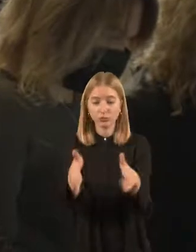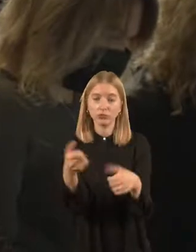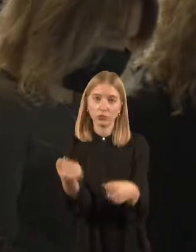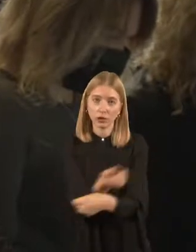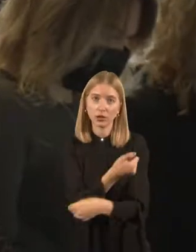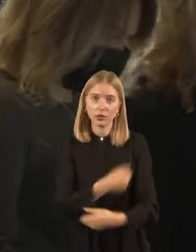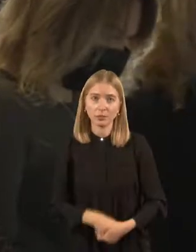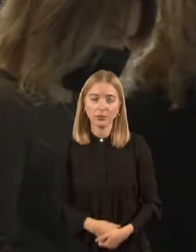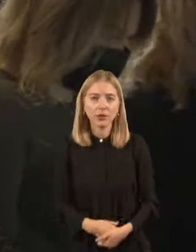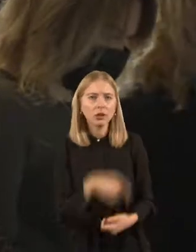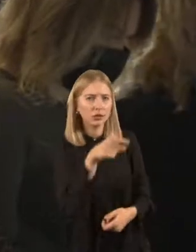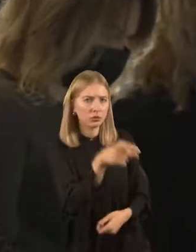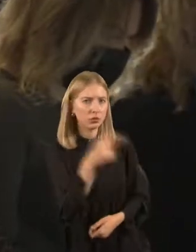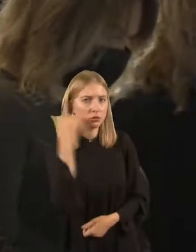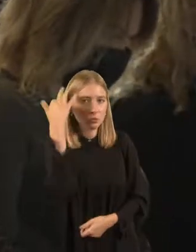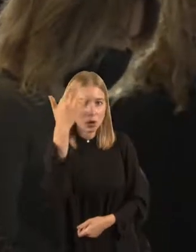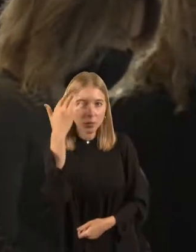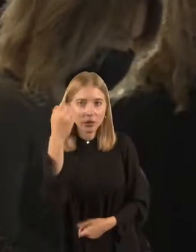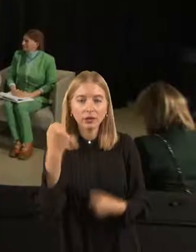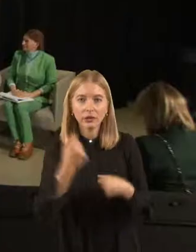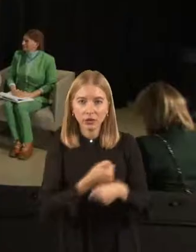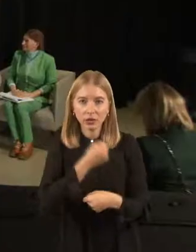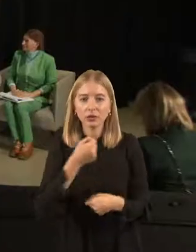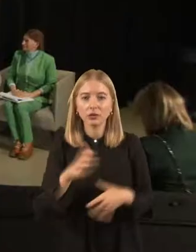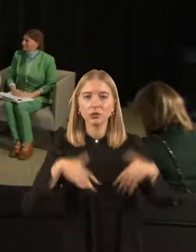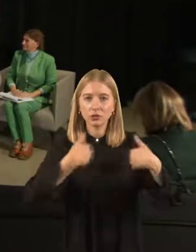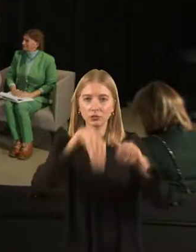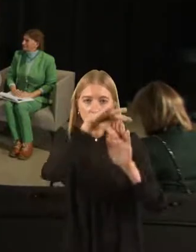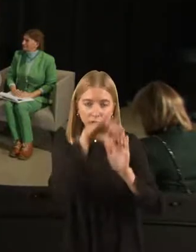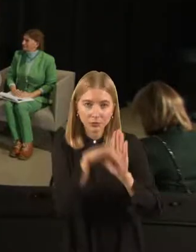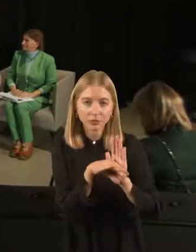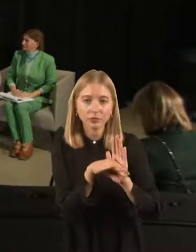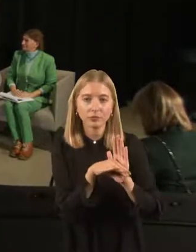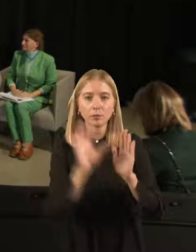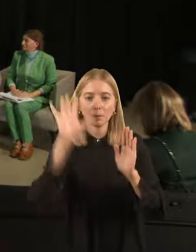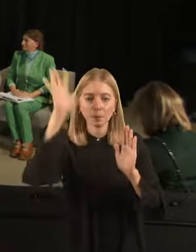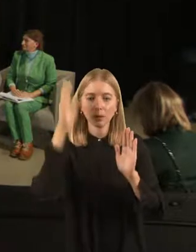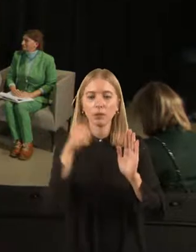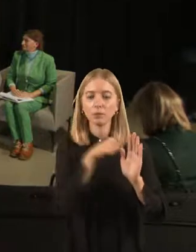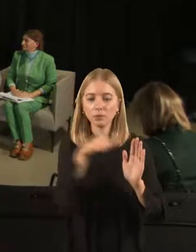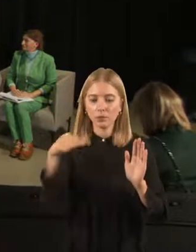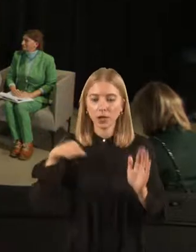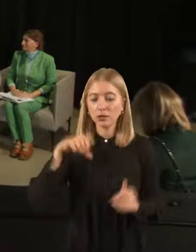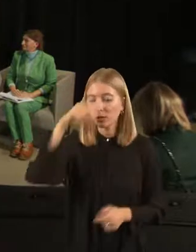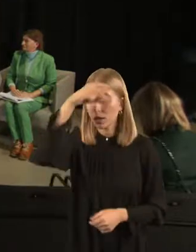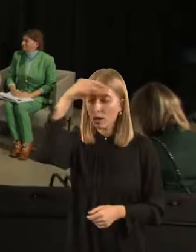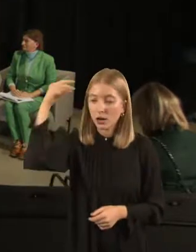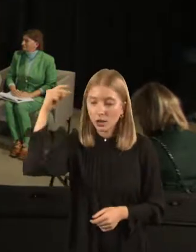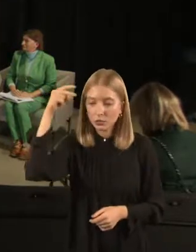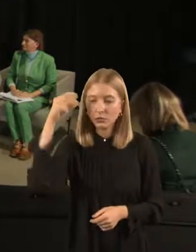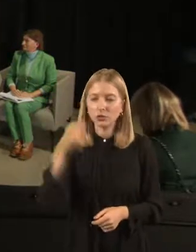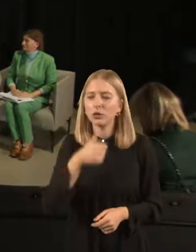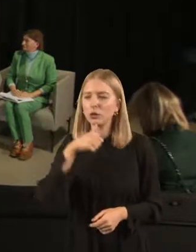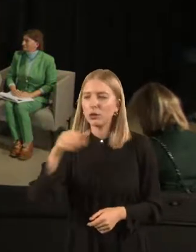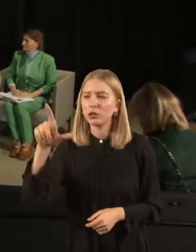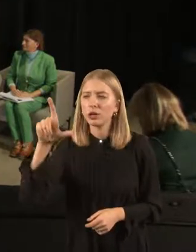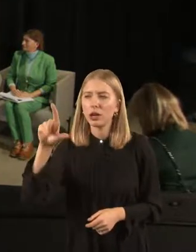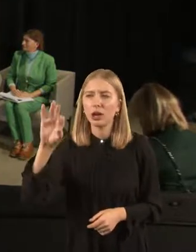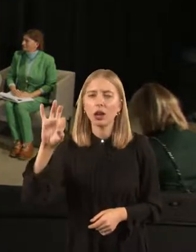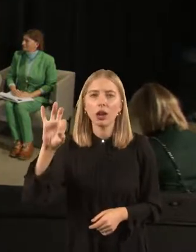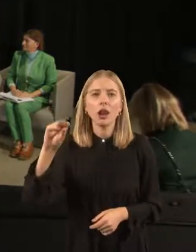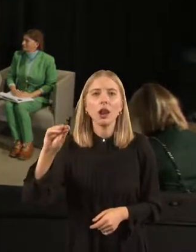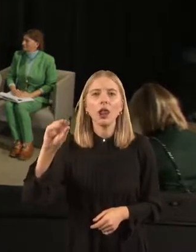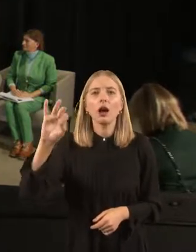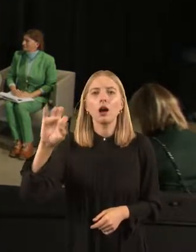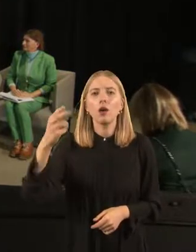food supply. So we need to preserve our agriculture. Well, so what you are saying is that if we